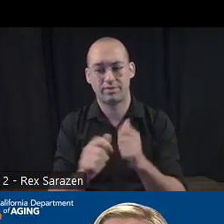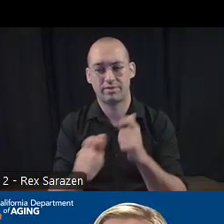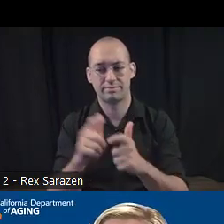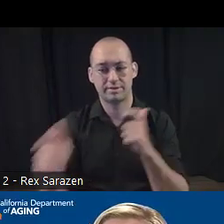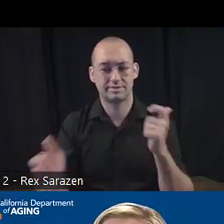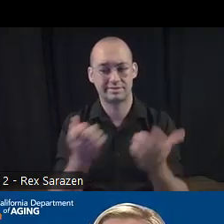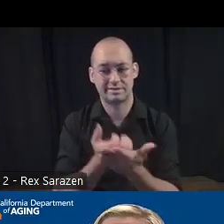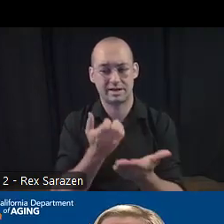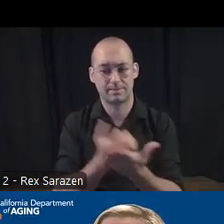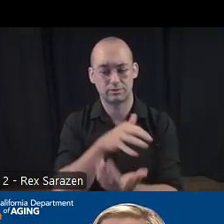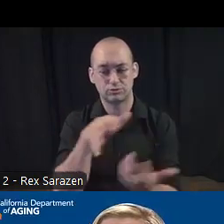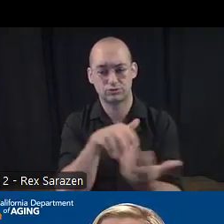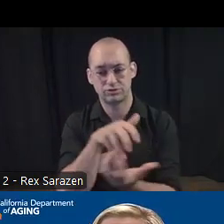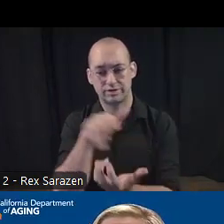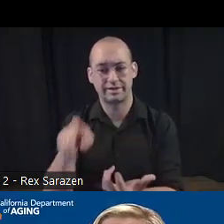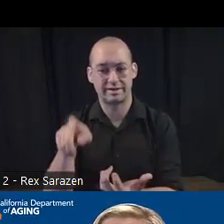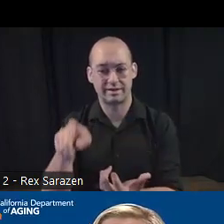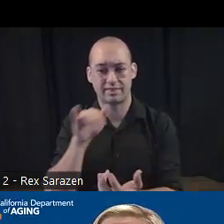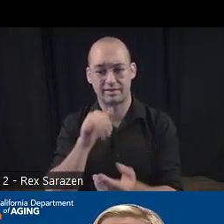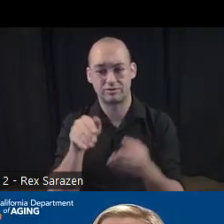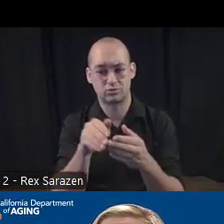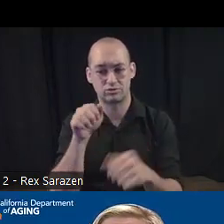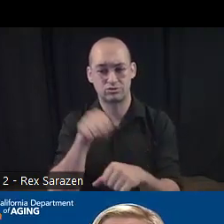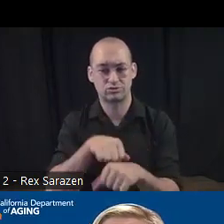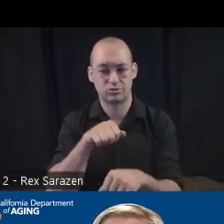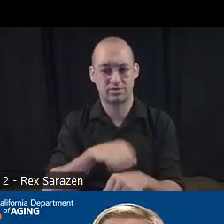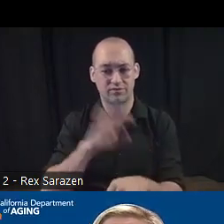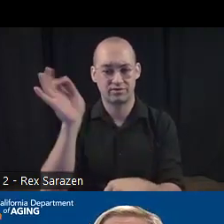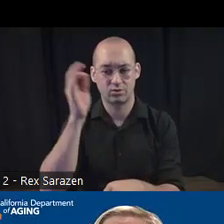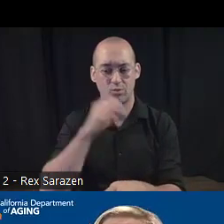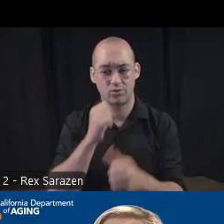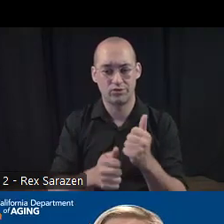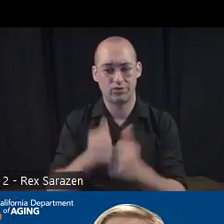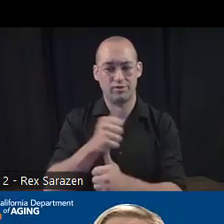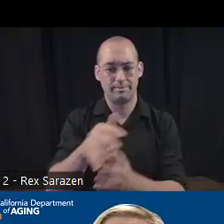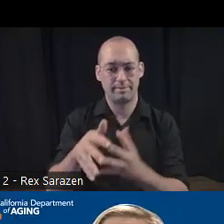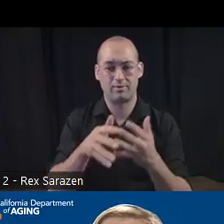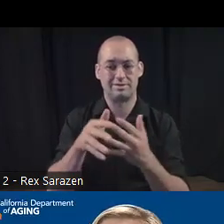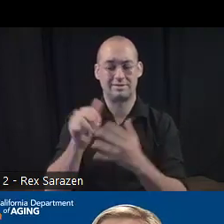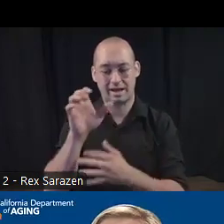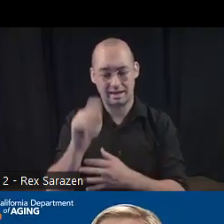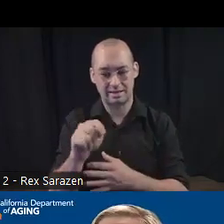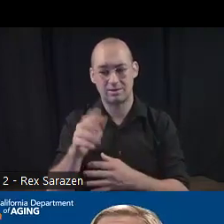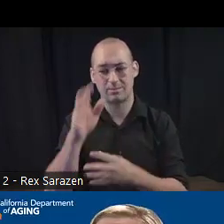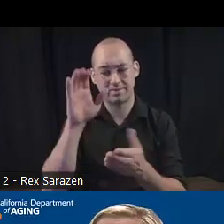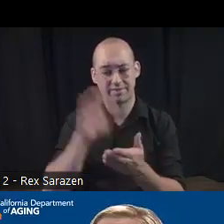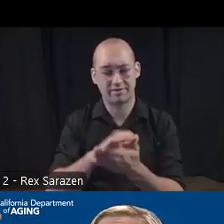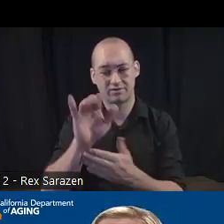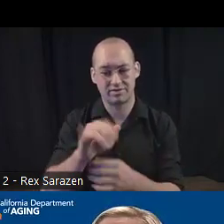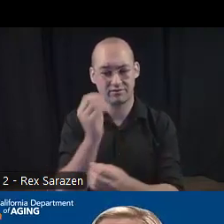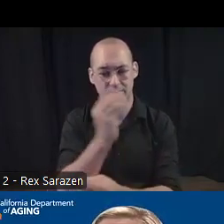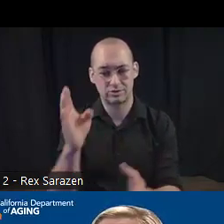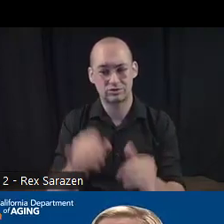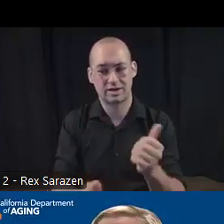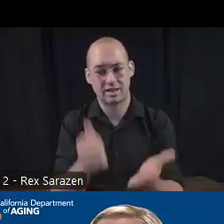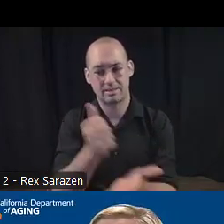and social need. That's a cornerstone of the federal Older Americans Act. So we believe this data will help us measure, are